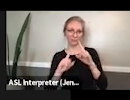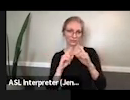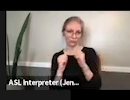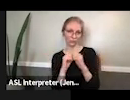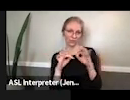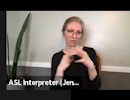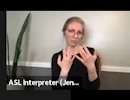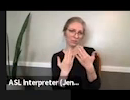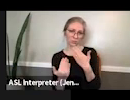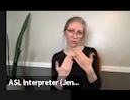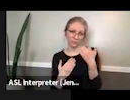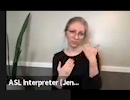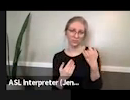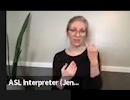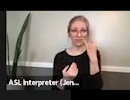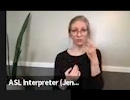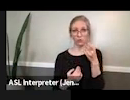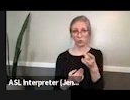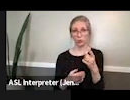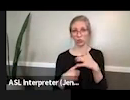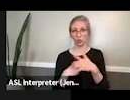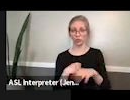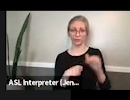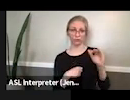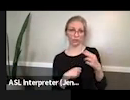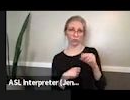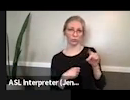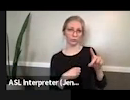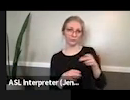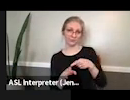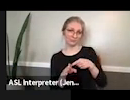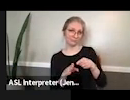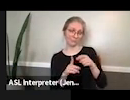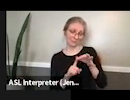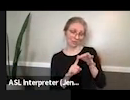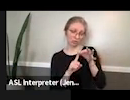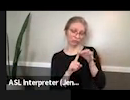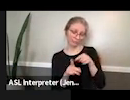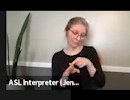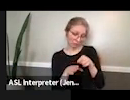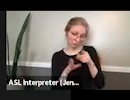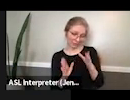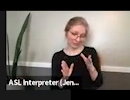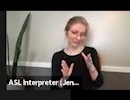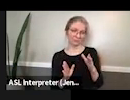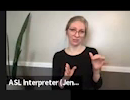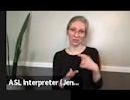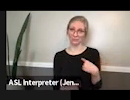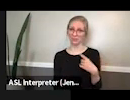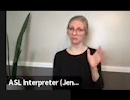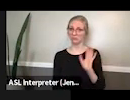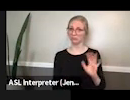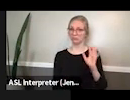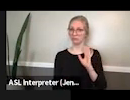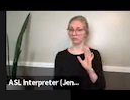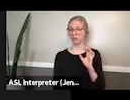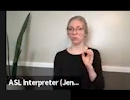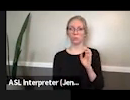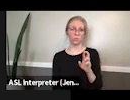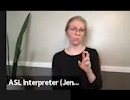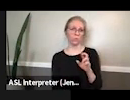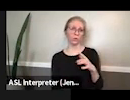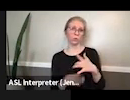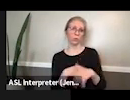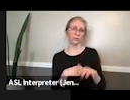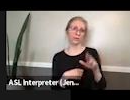anyway, because if you're an early childhood special ed specialist like I was, or an early